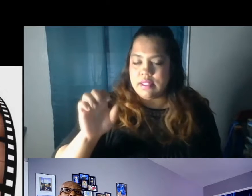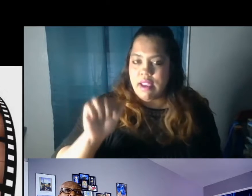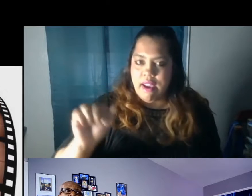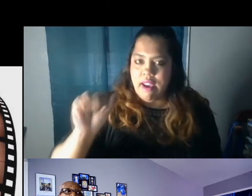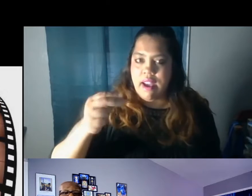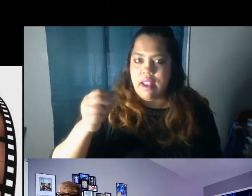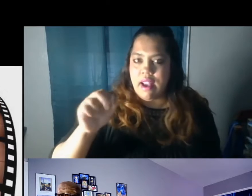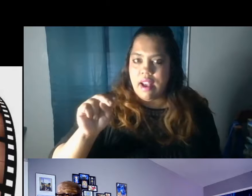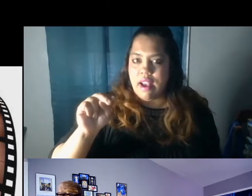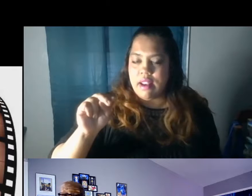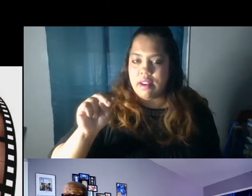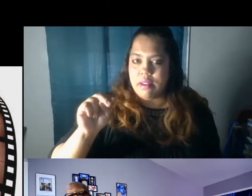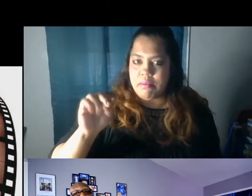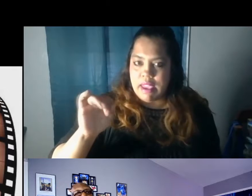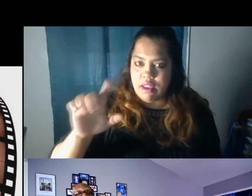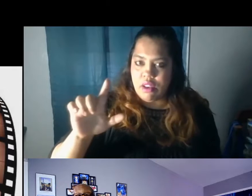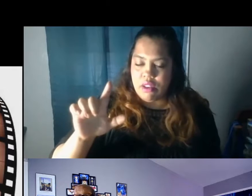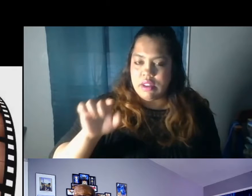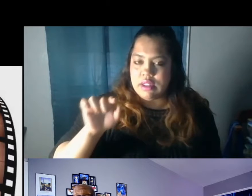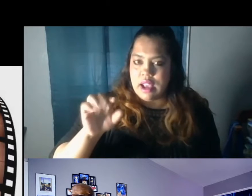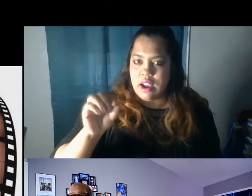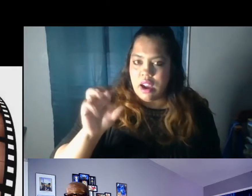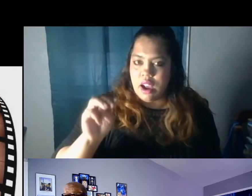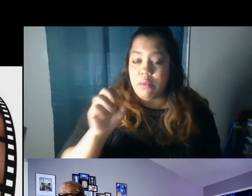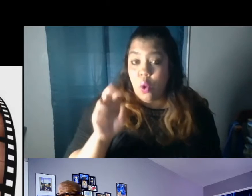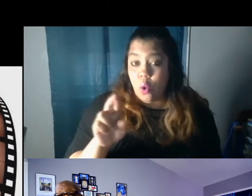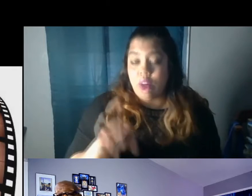410-356-7600 or contact Robin at